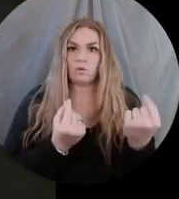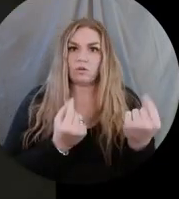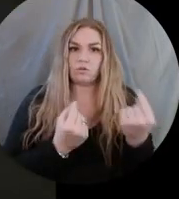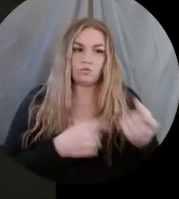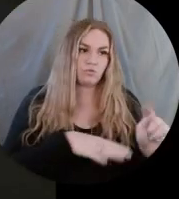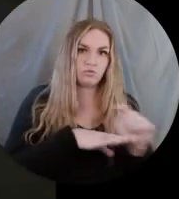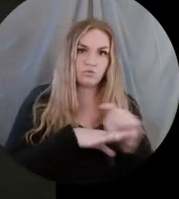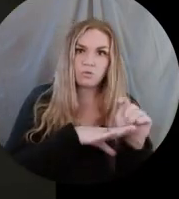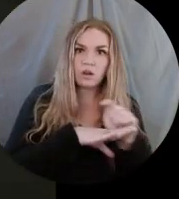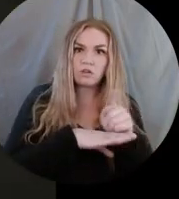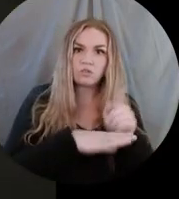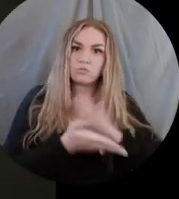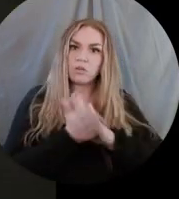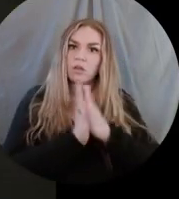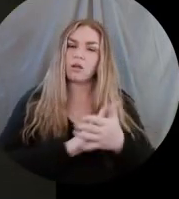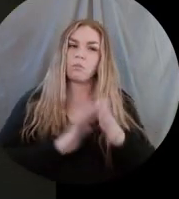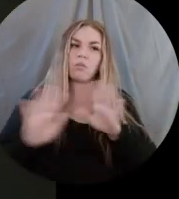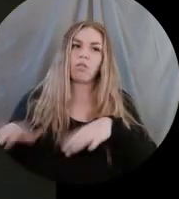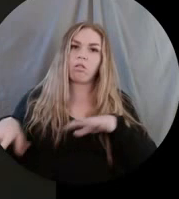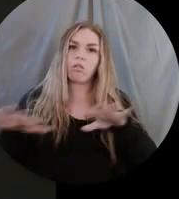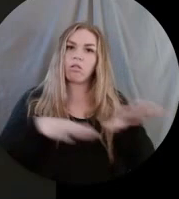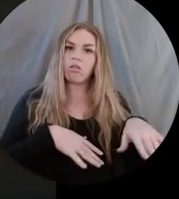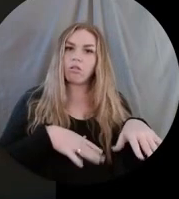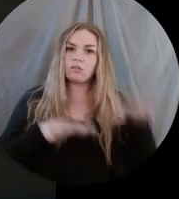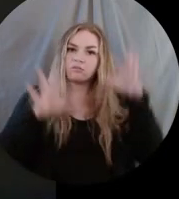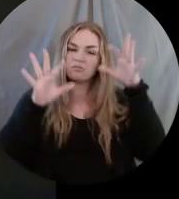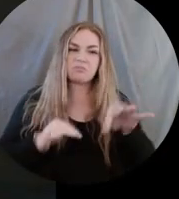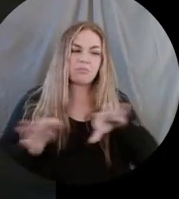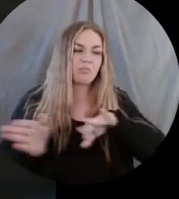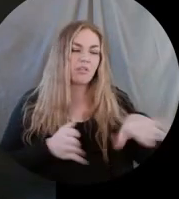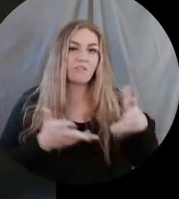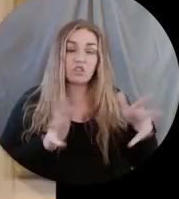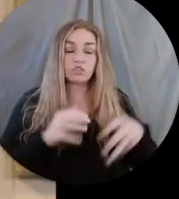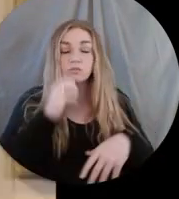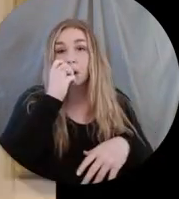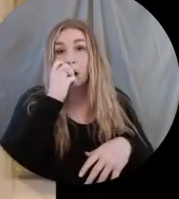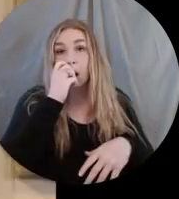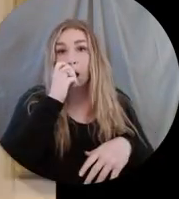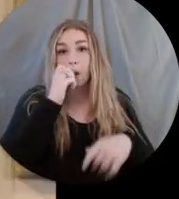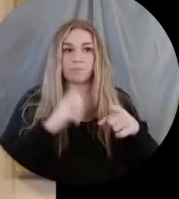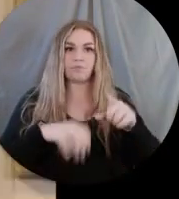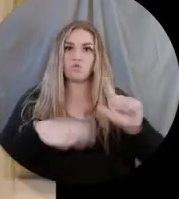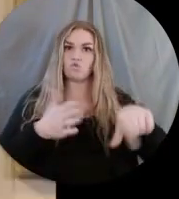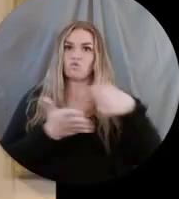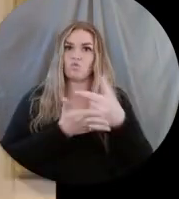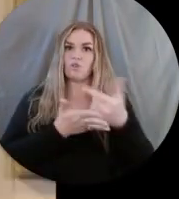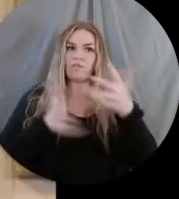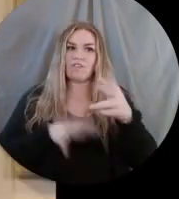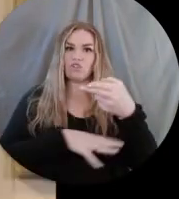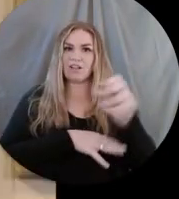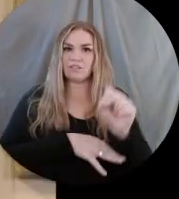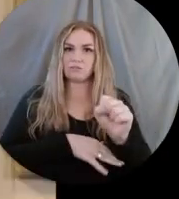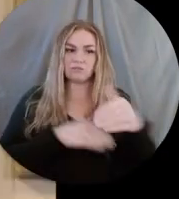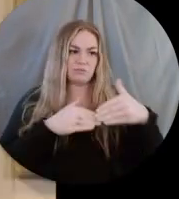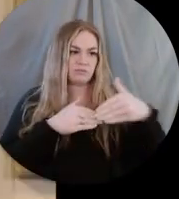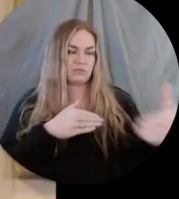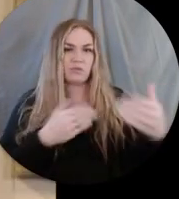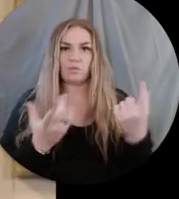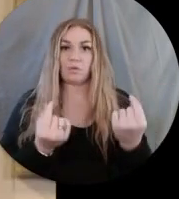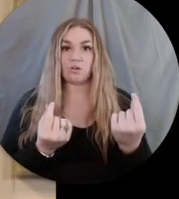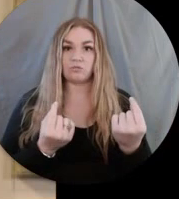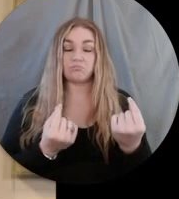you become lax? Do you decide not to do it? Or after you graduate, after you do that, what are you going to do? Well, you'll probably